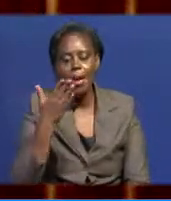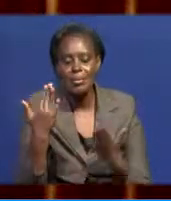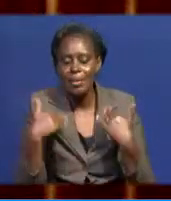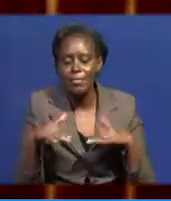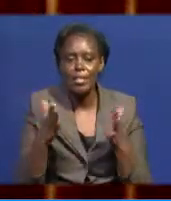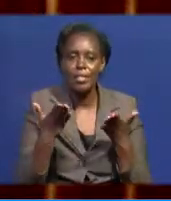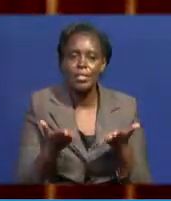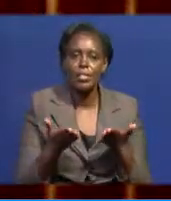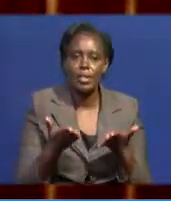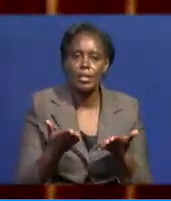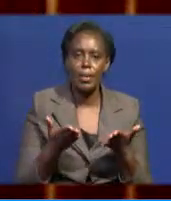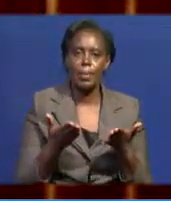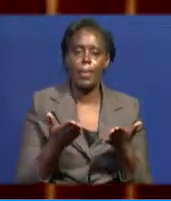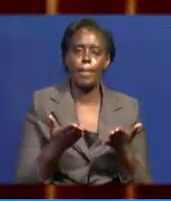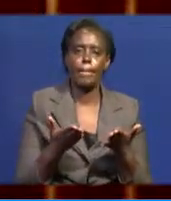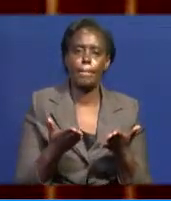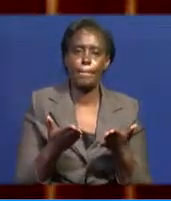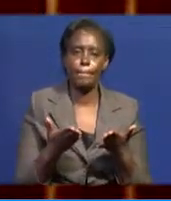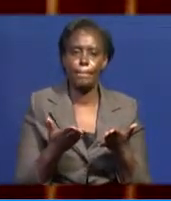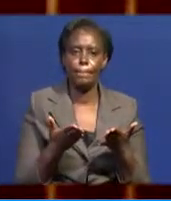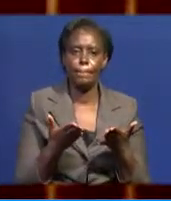Speaker,